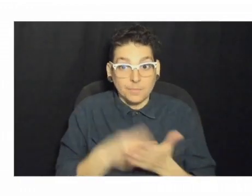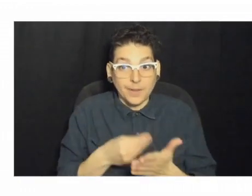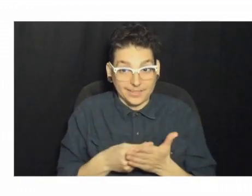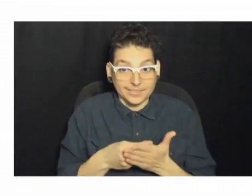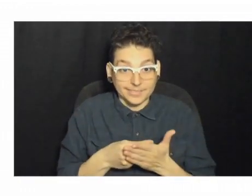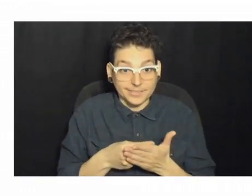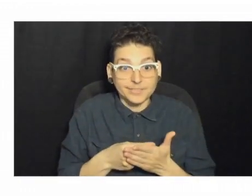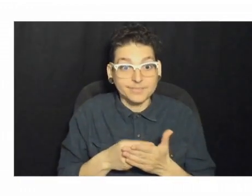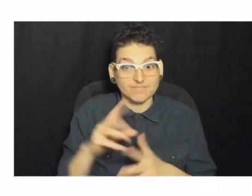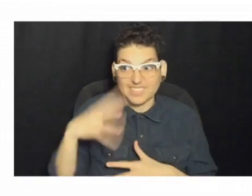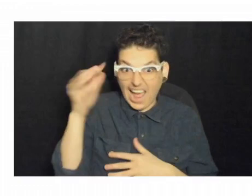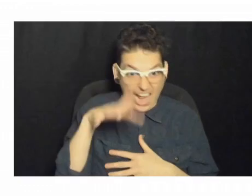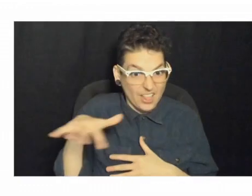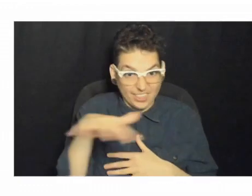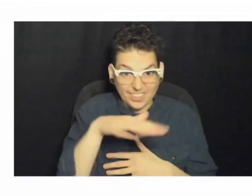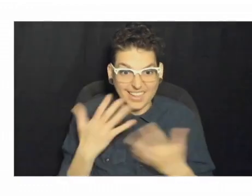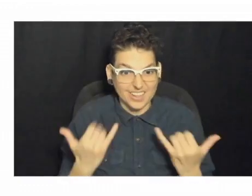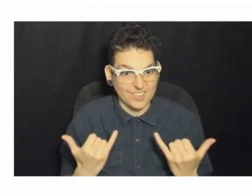is an important one.